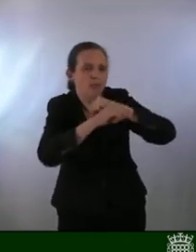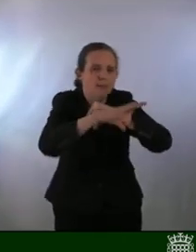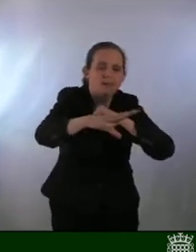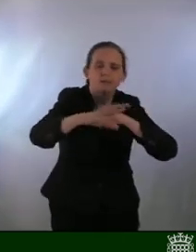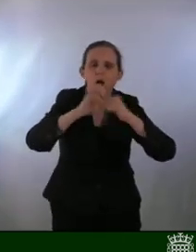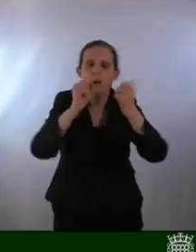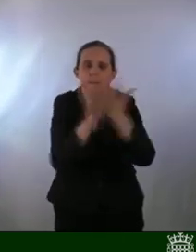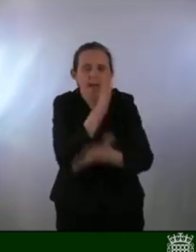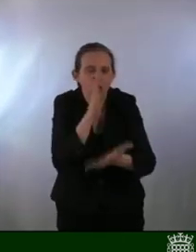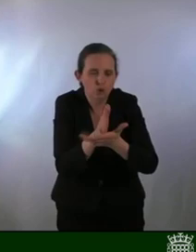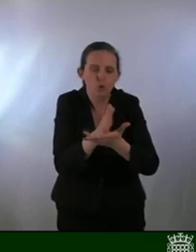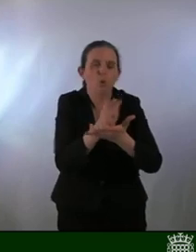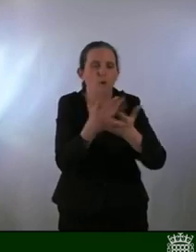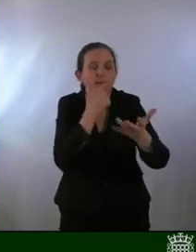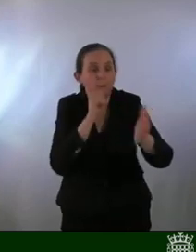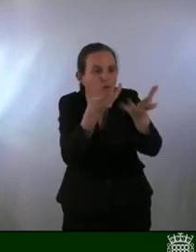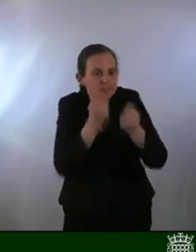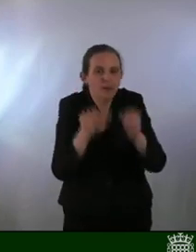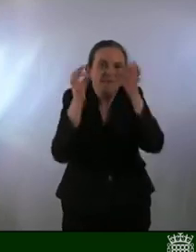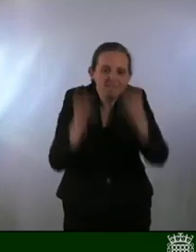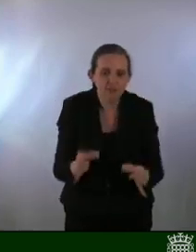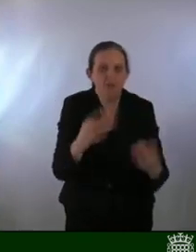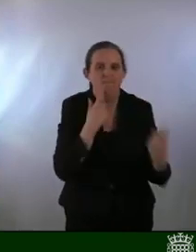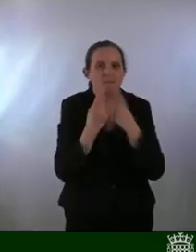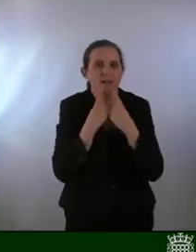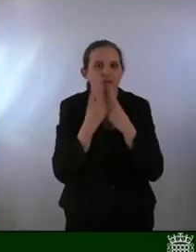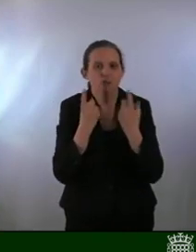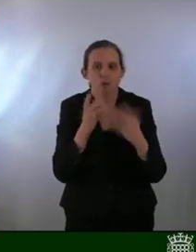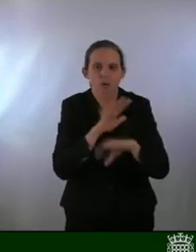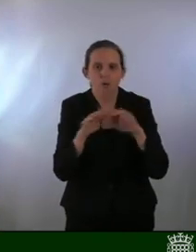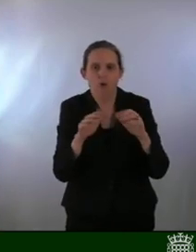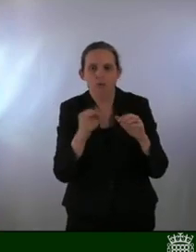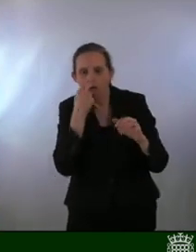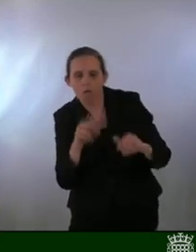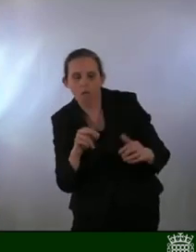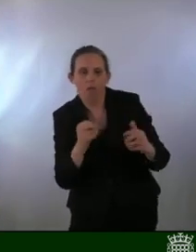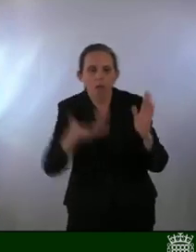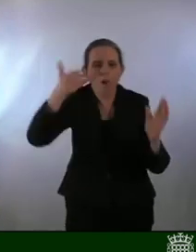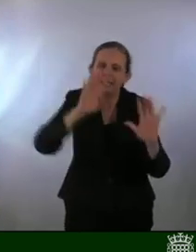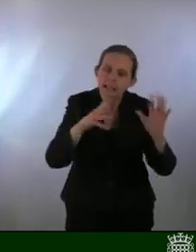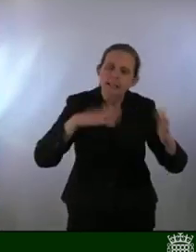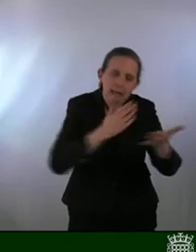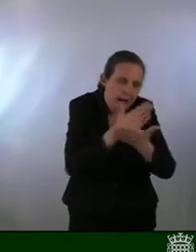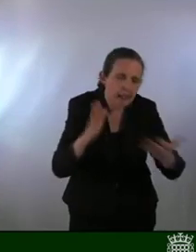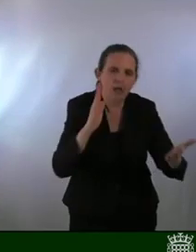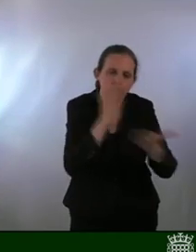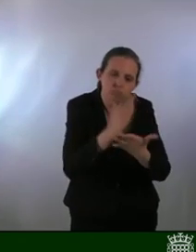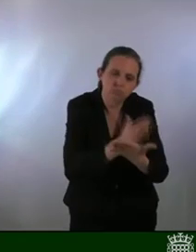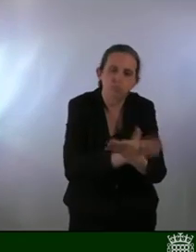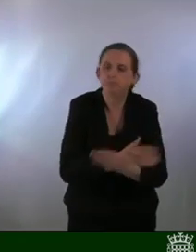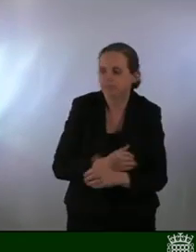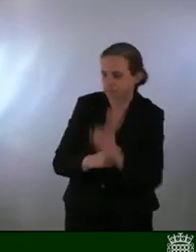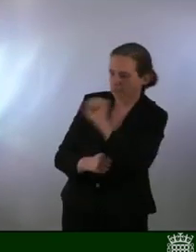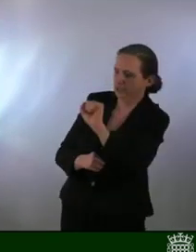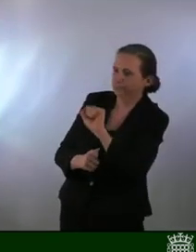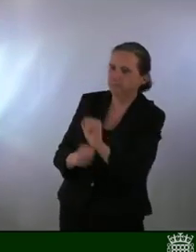primacy of the official information, but to actively work against that which disinforms? Yes, he's absolutely right.